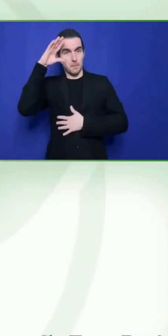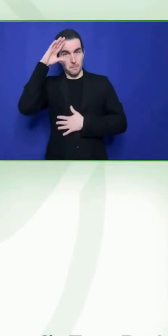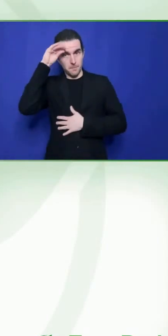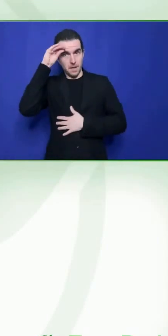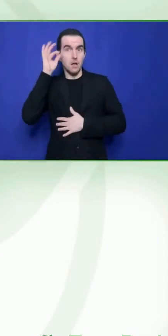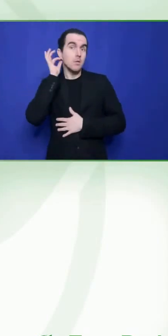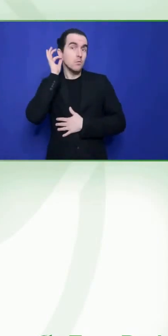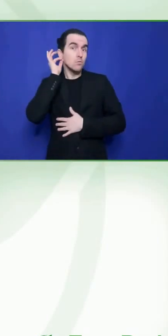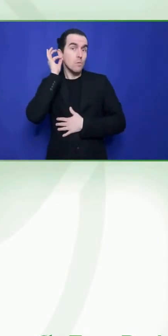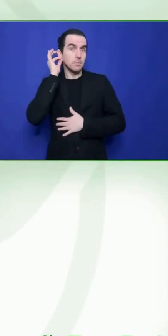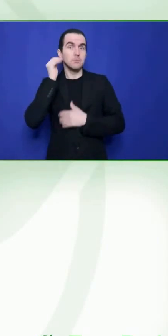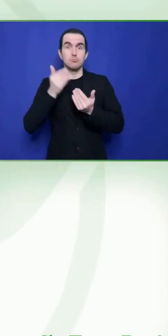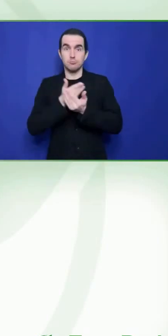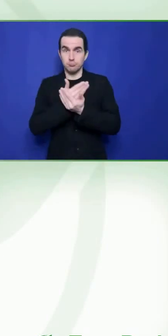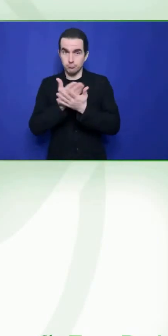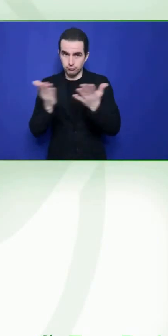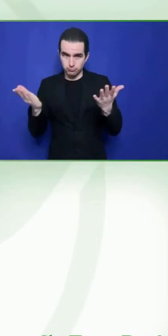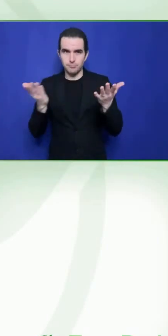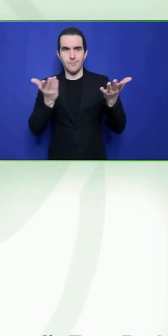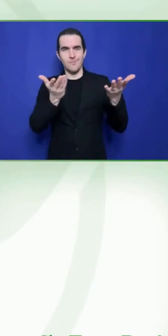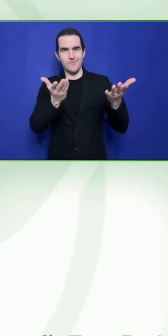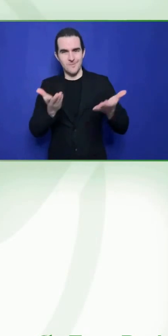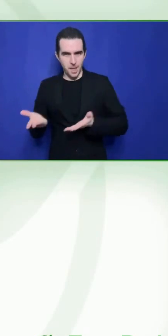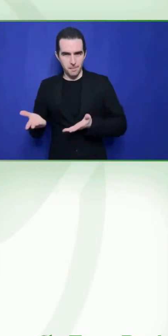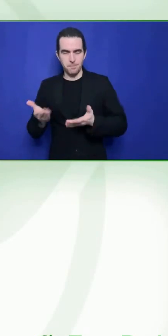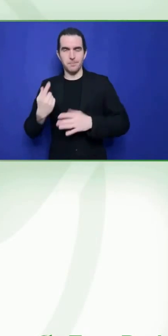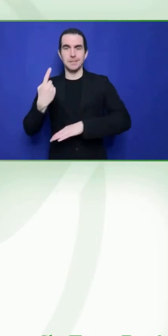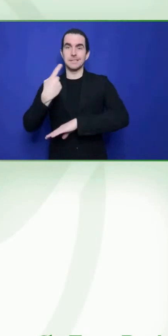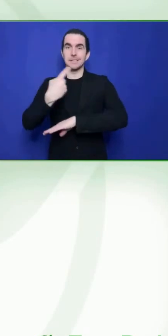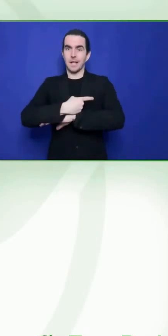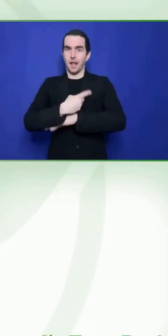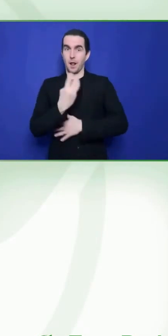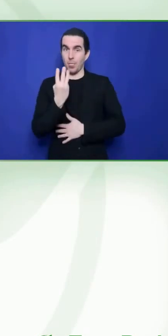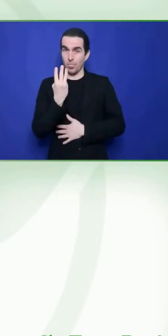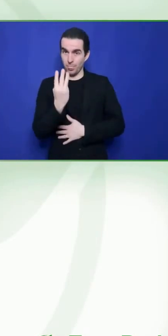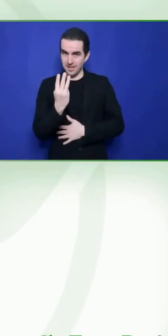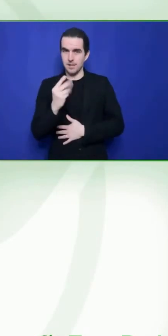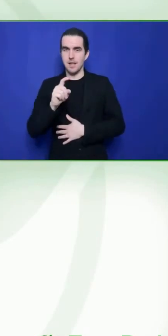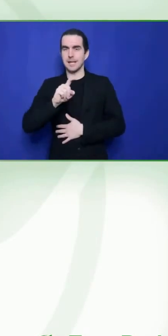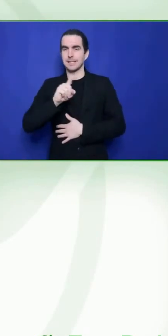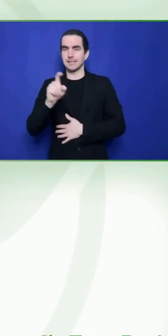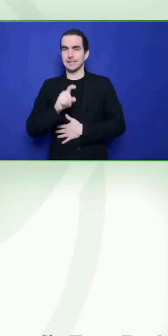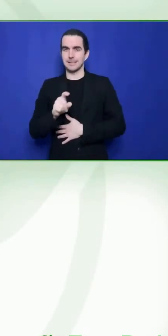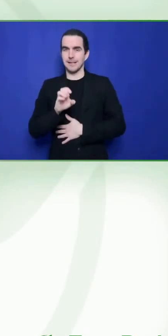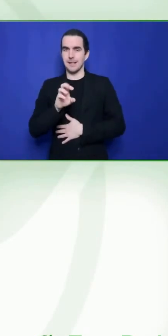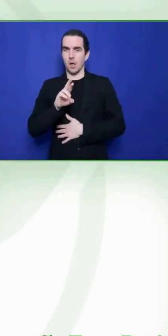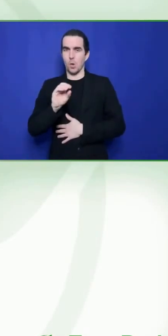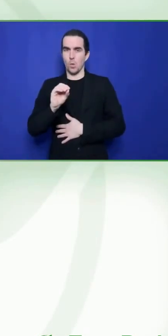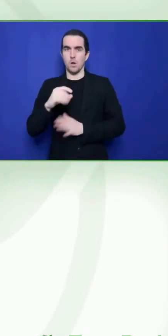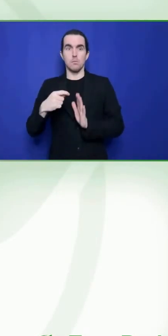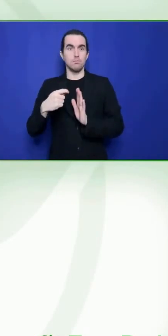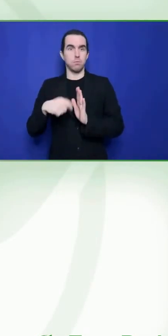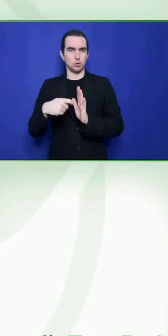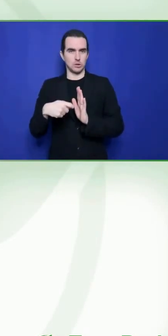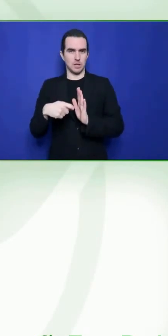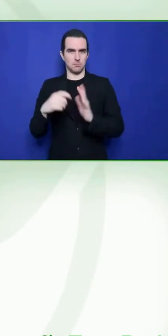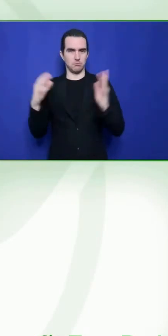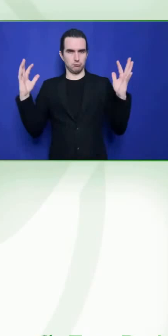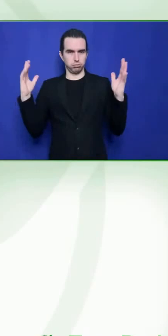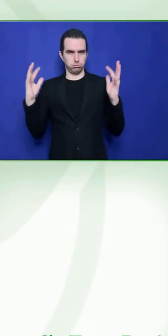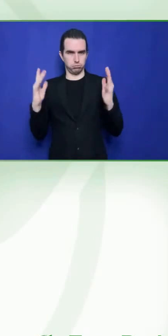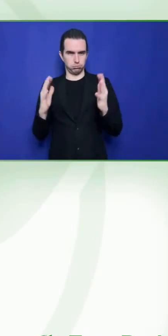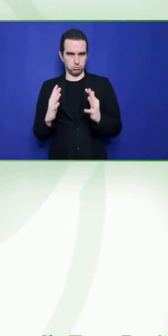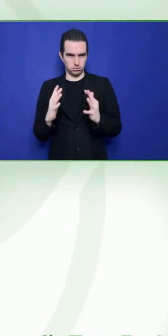busy schedules we had to align, and we're very thankful that we can have this fantastic lineup with us today